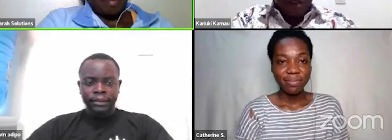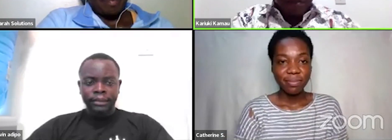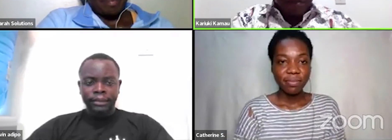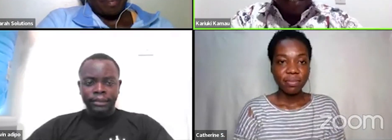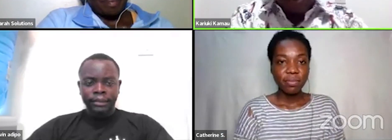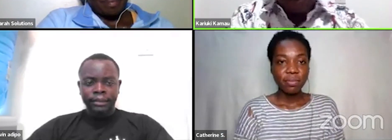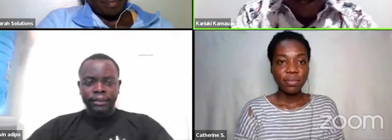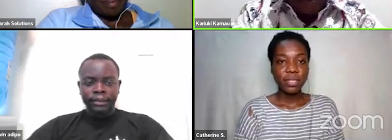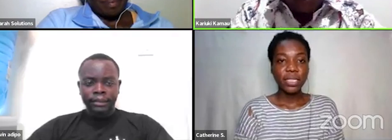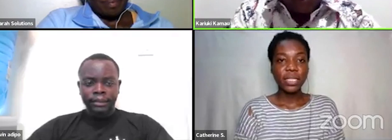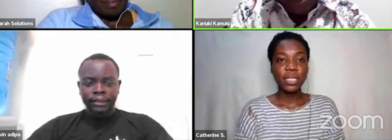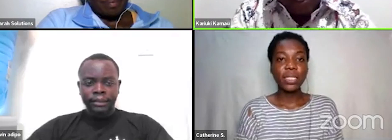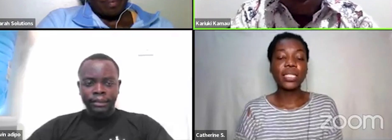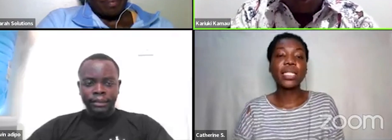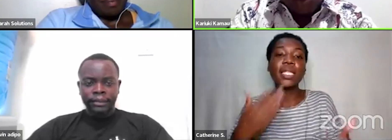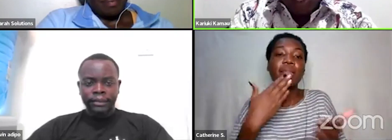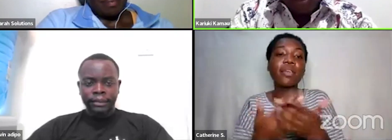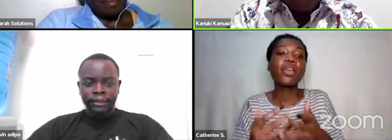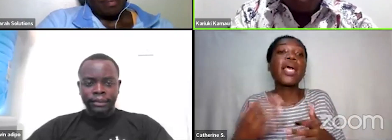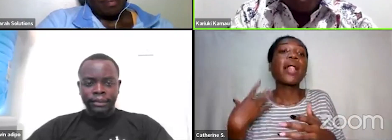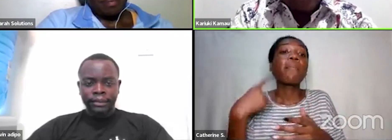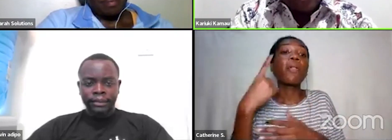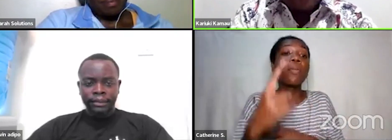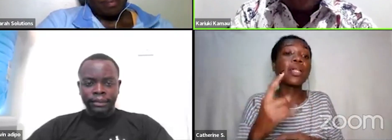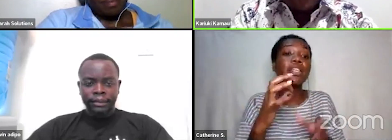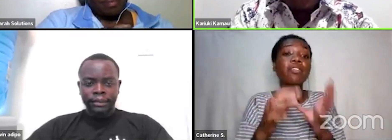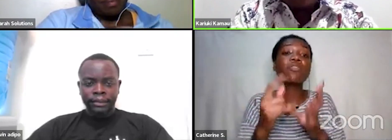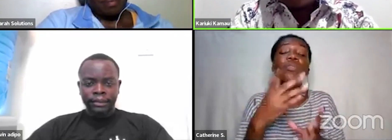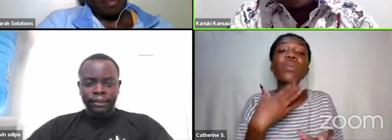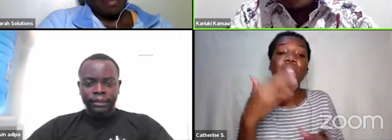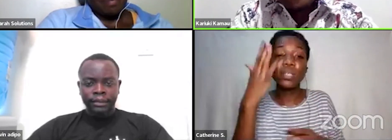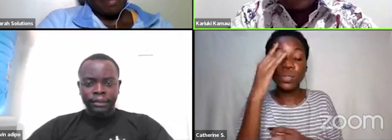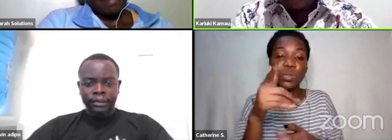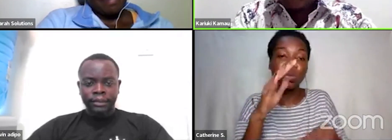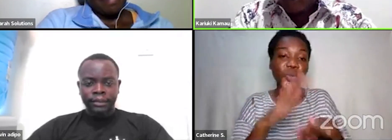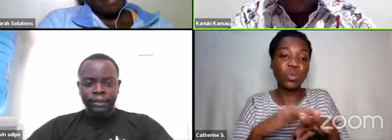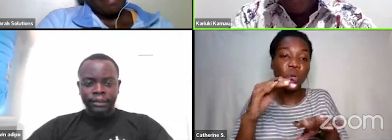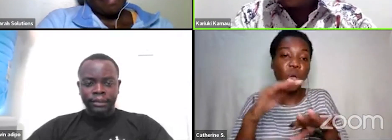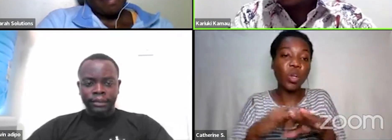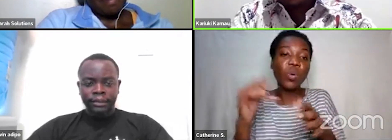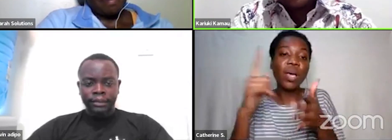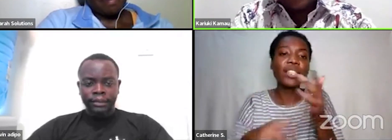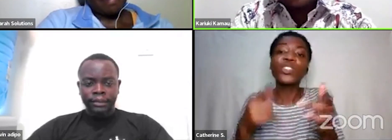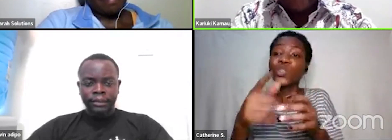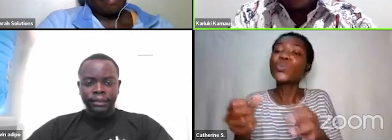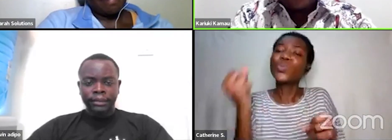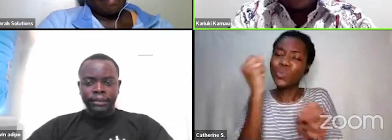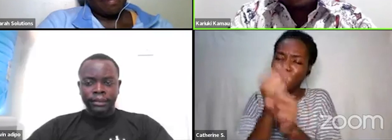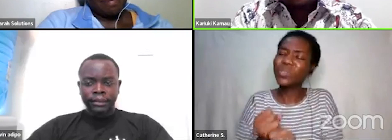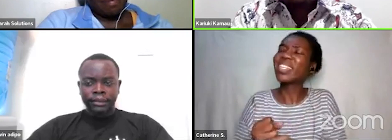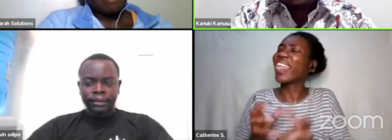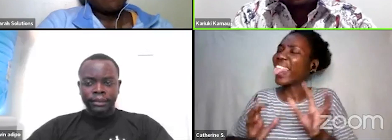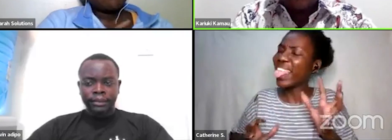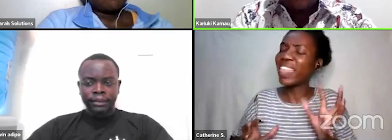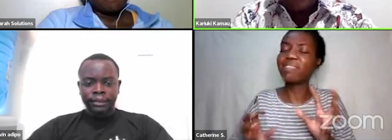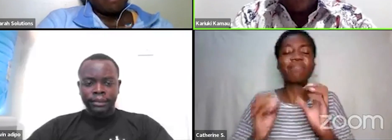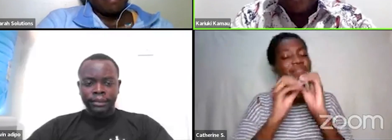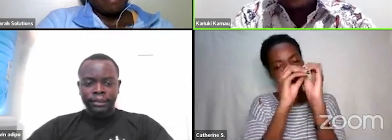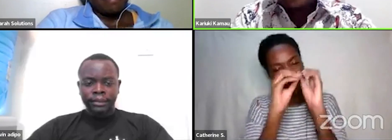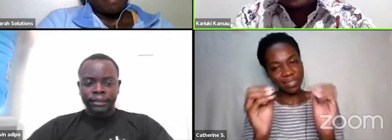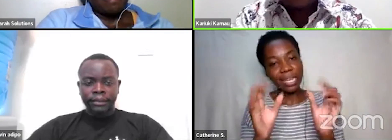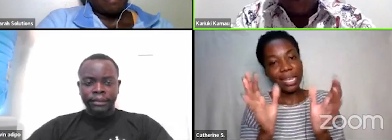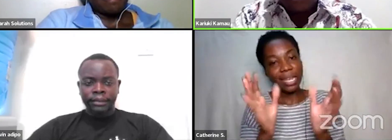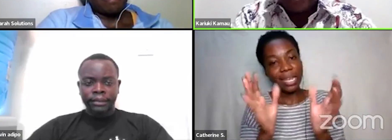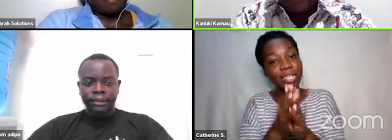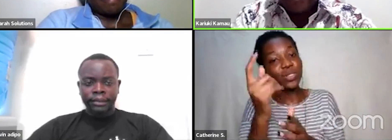Thank you very much. One way to realize what you are good at is, what is this thing you do effortlessly and you produce the